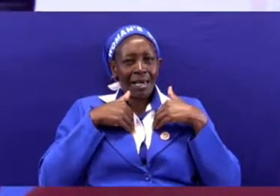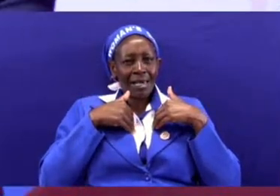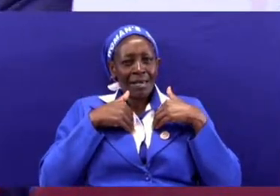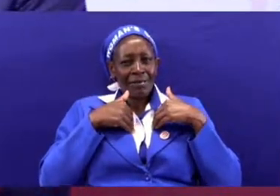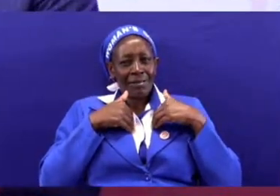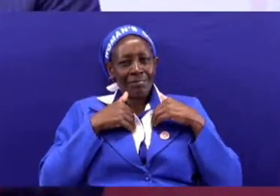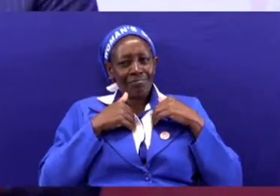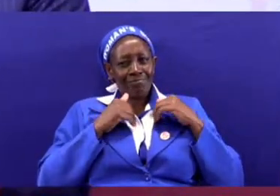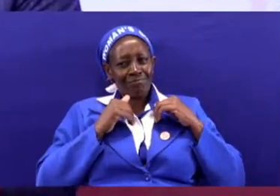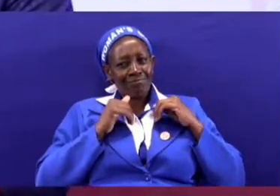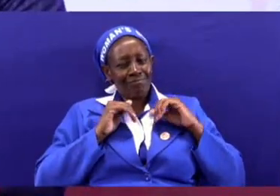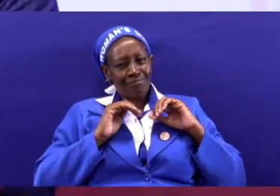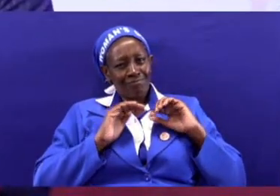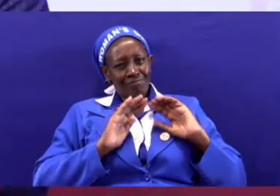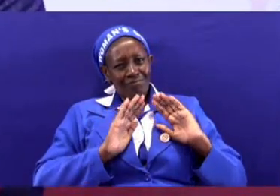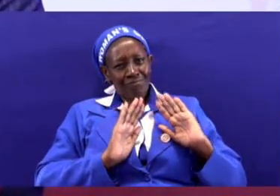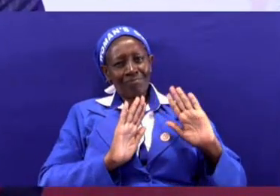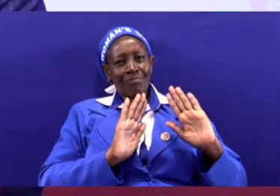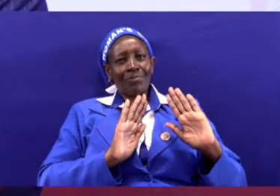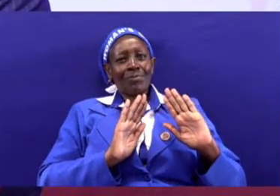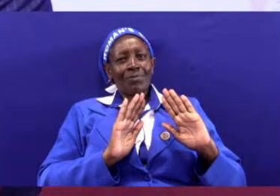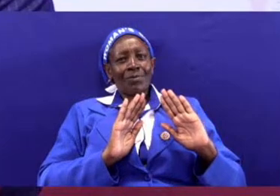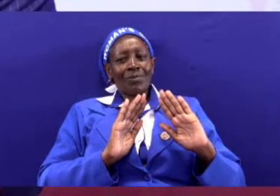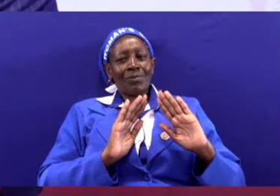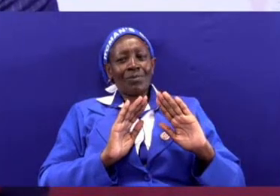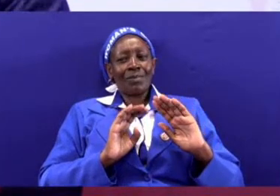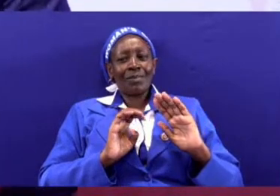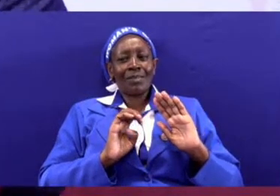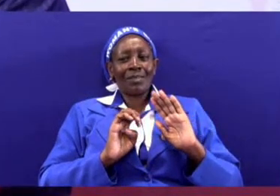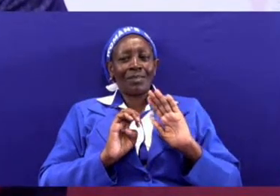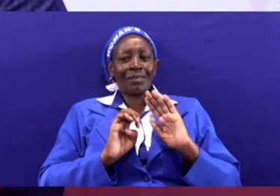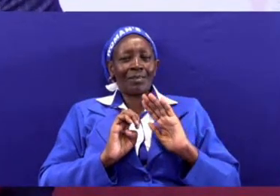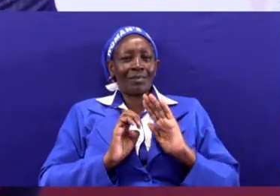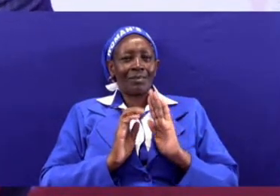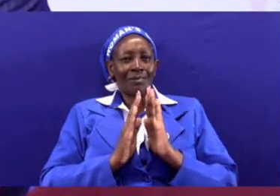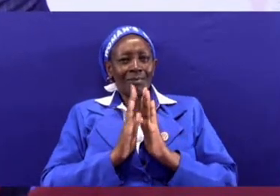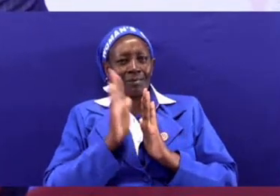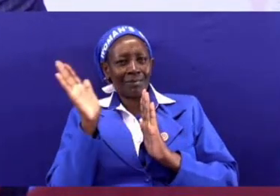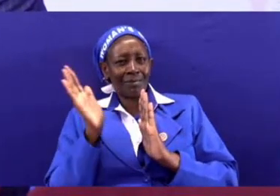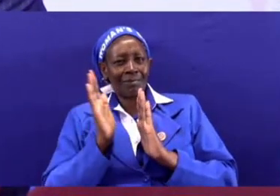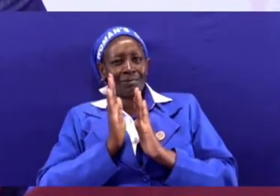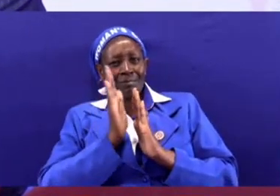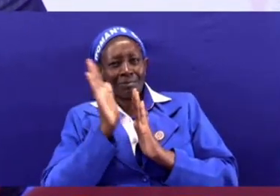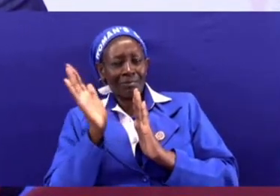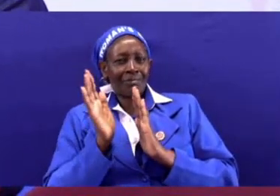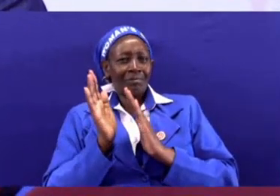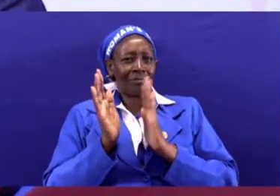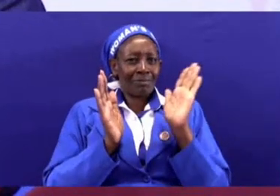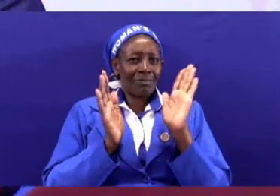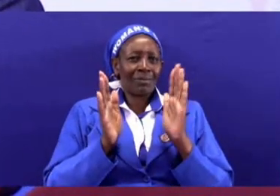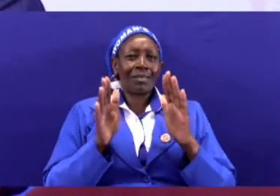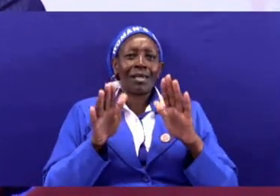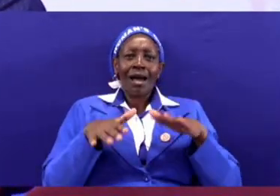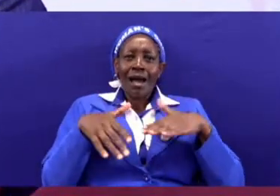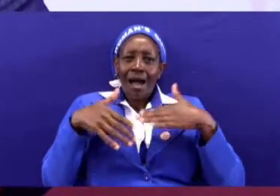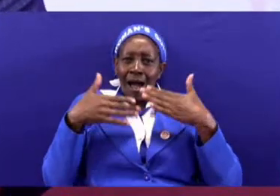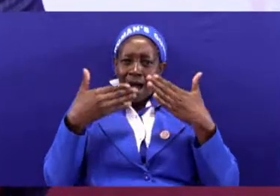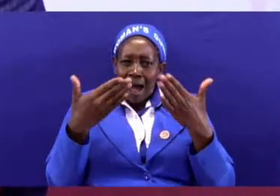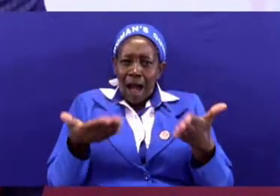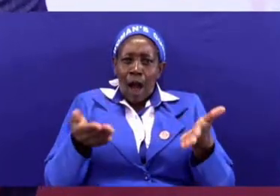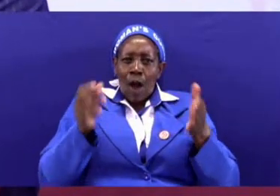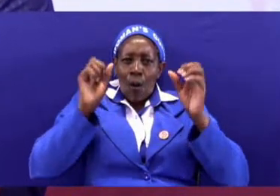away in the path of Shakahola, for instance. Tradition versus ministry innovation. How can